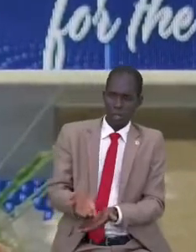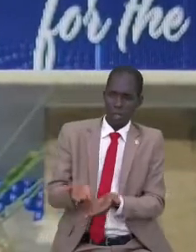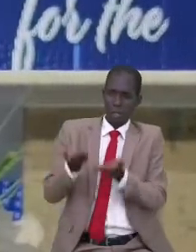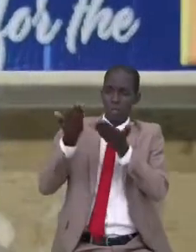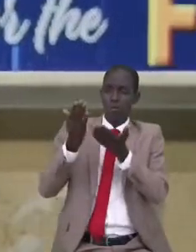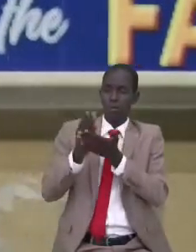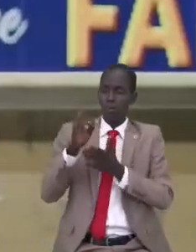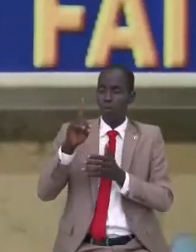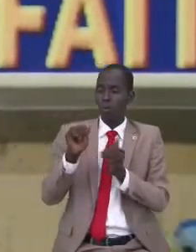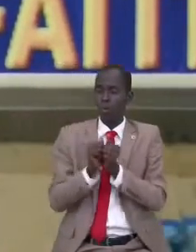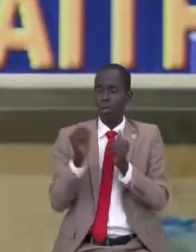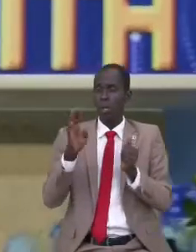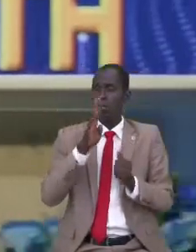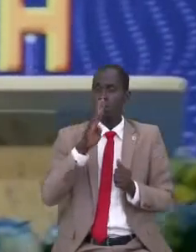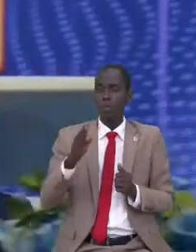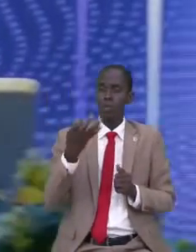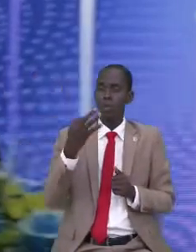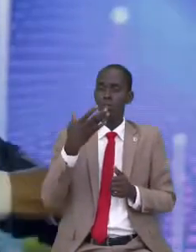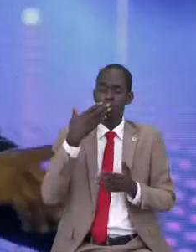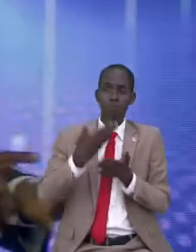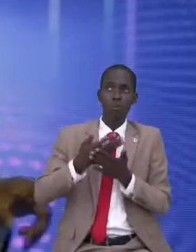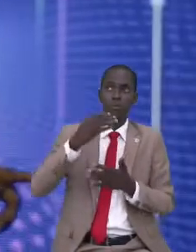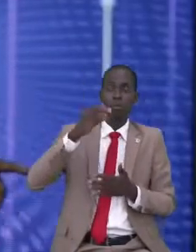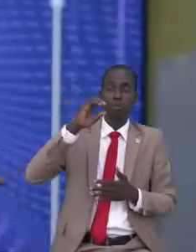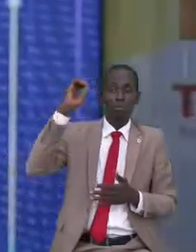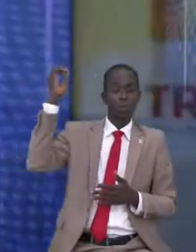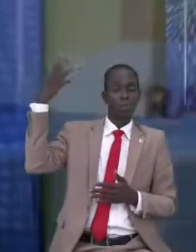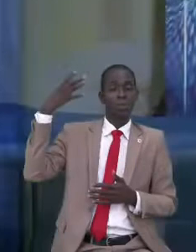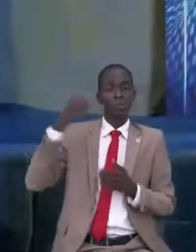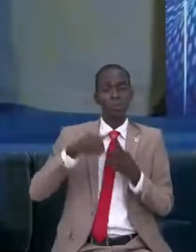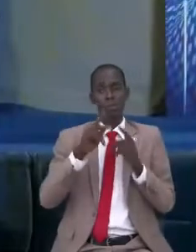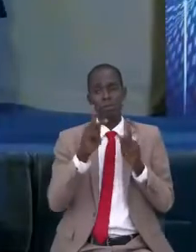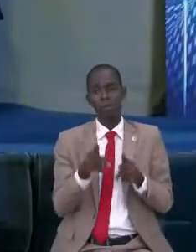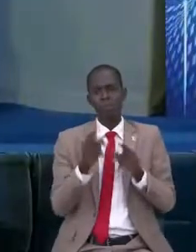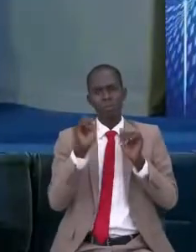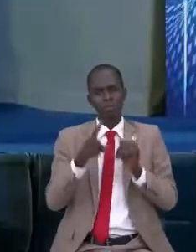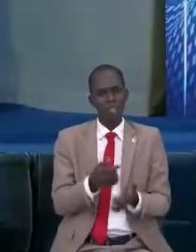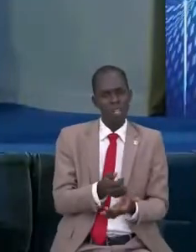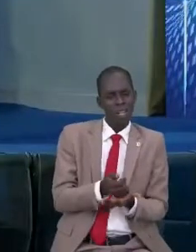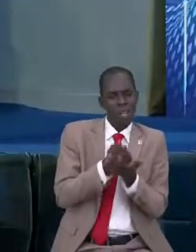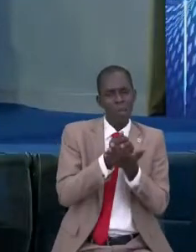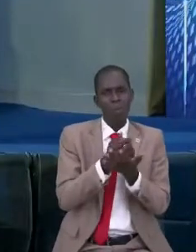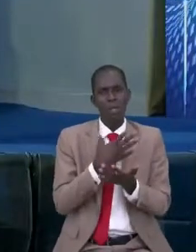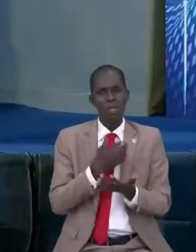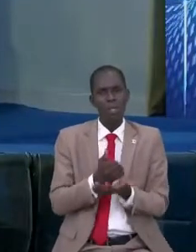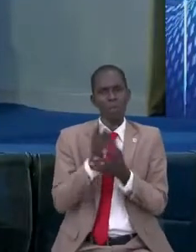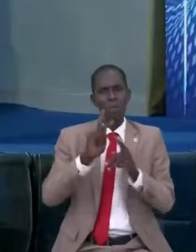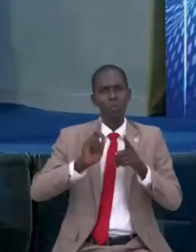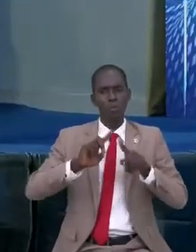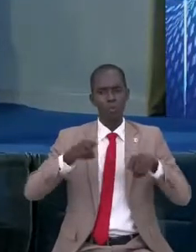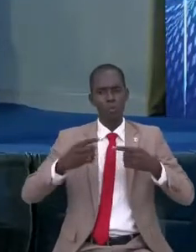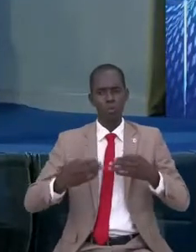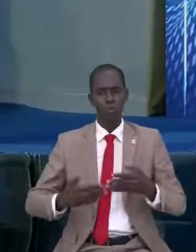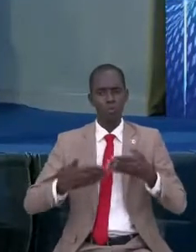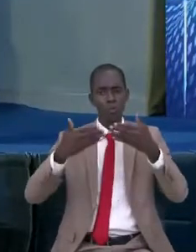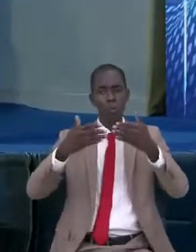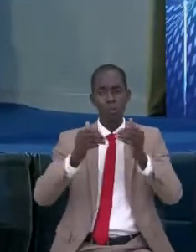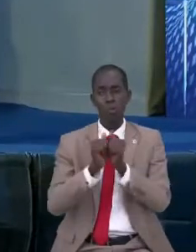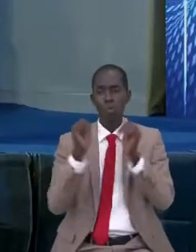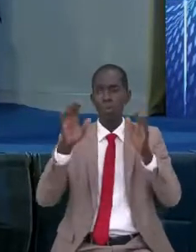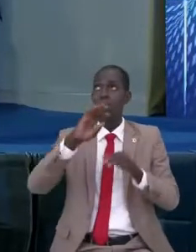without being gracious? Can you help and make people to move forward without grace,